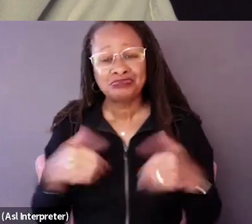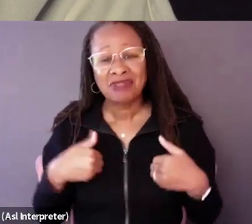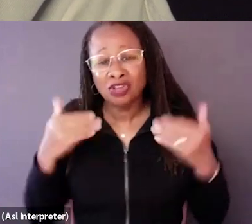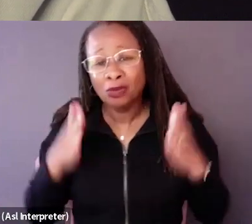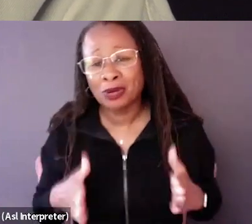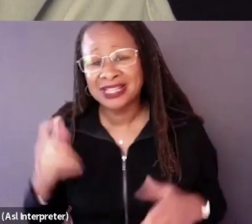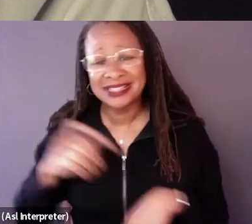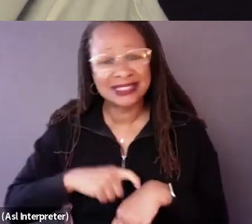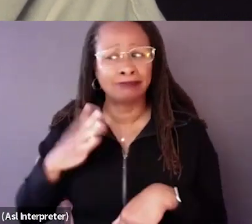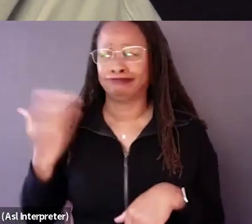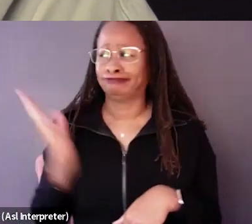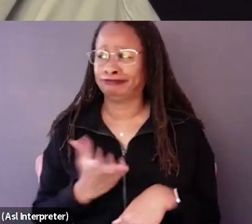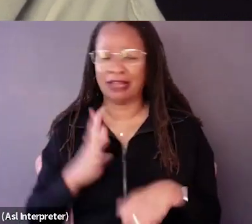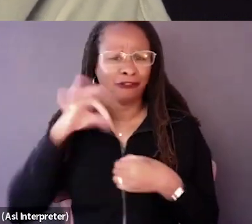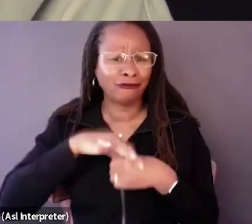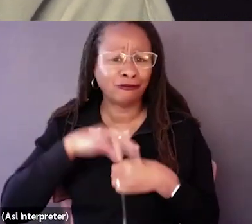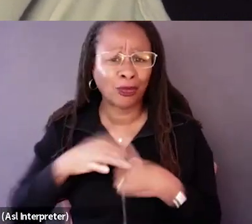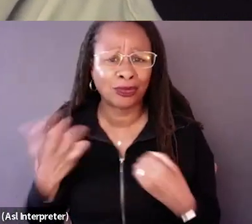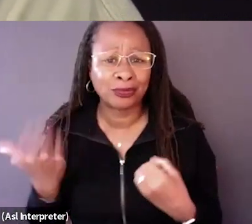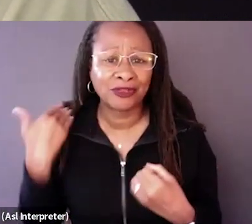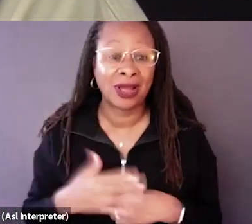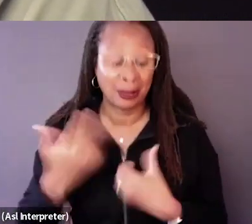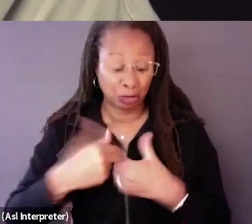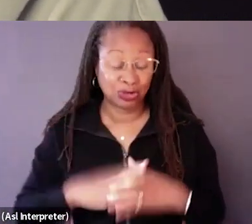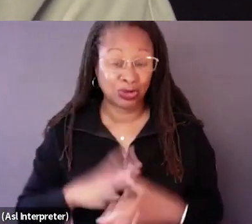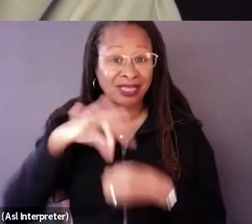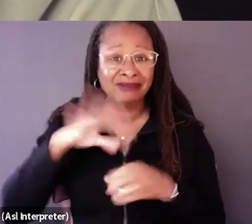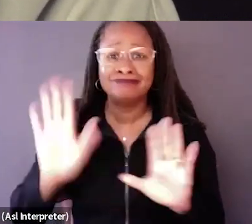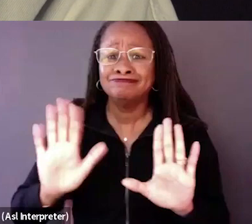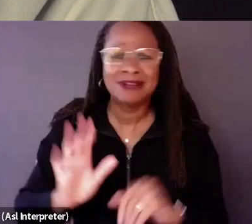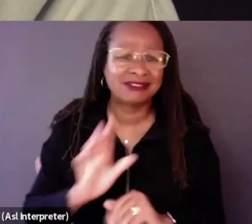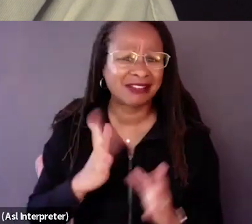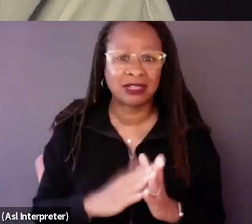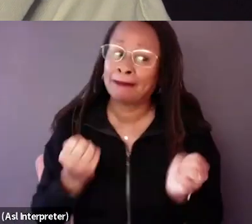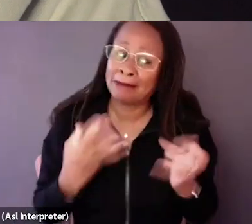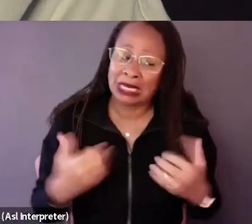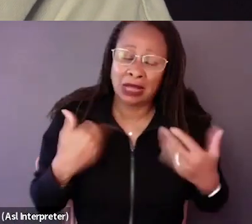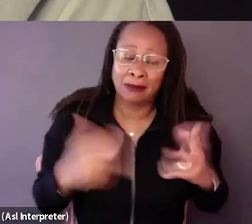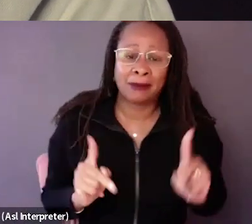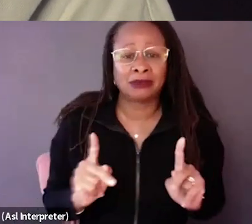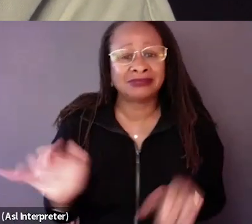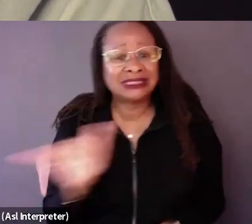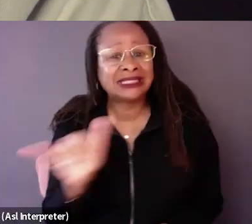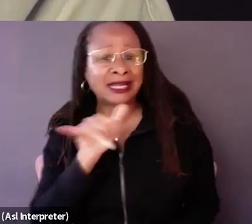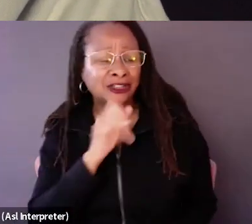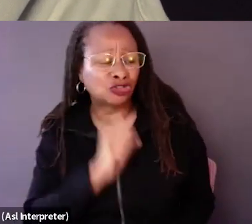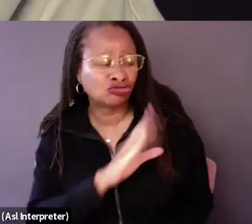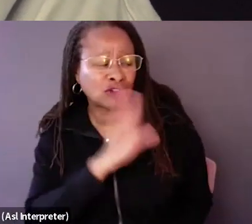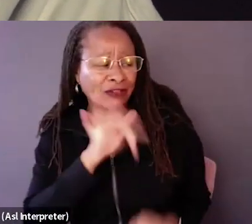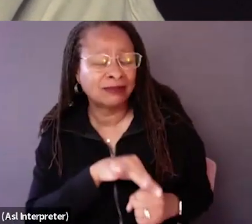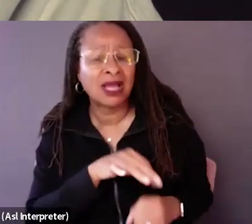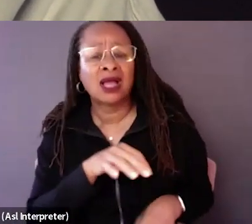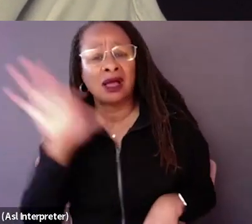had never voted, never participated in an election. Like many, many young Ugandans, at that point, politics was